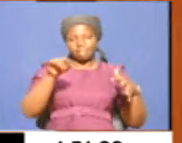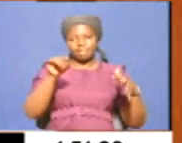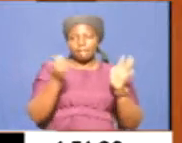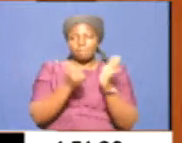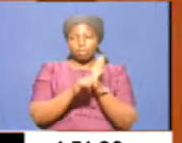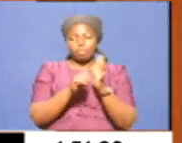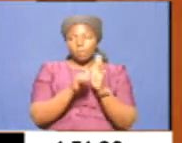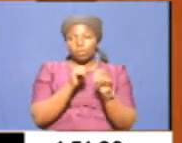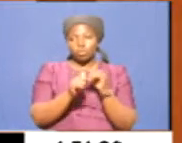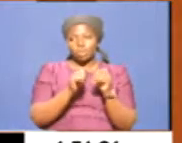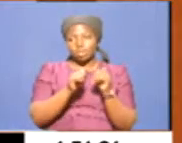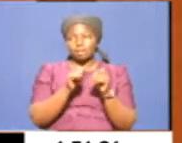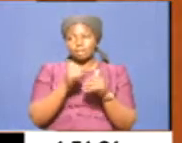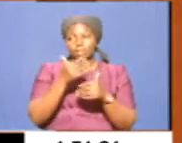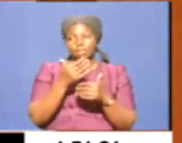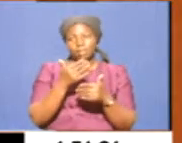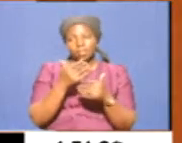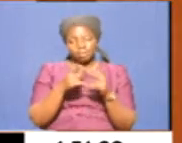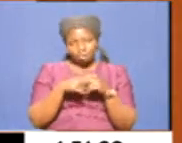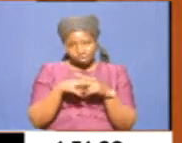So if we can get